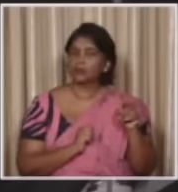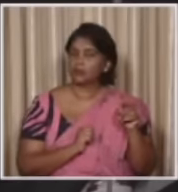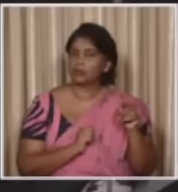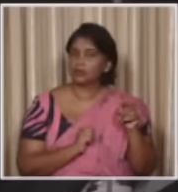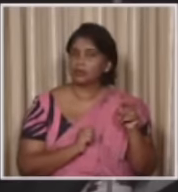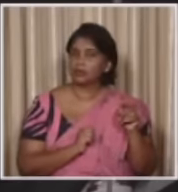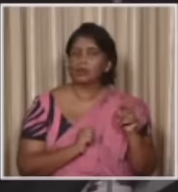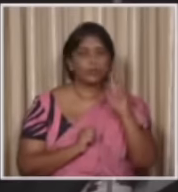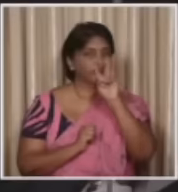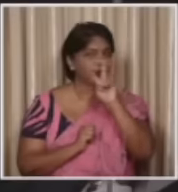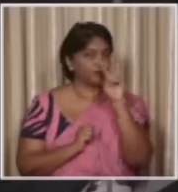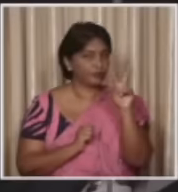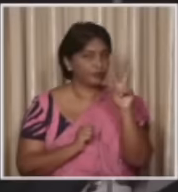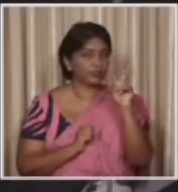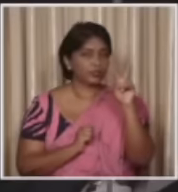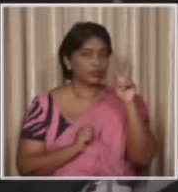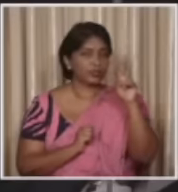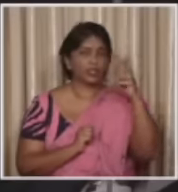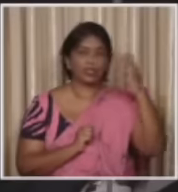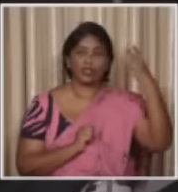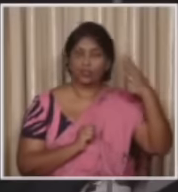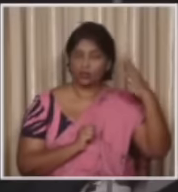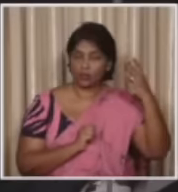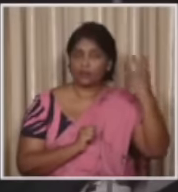27/2/23 in